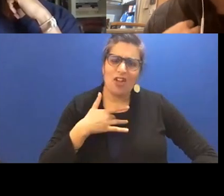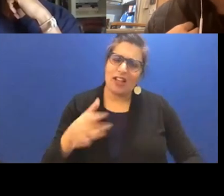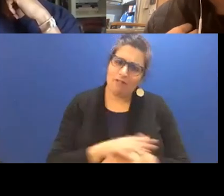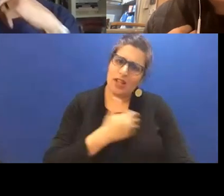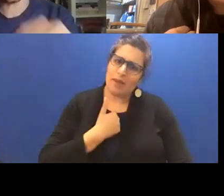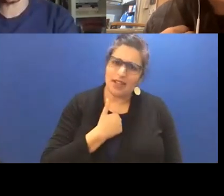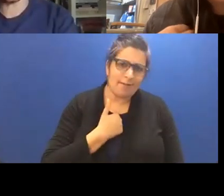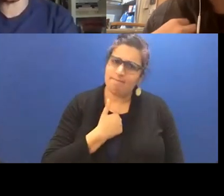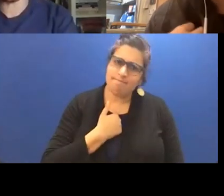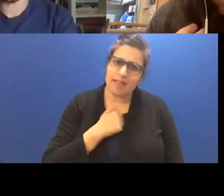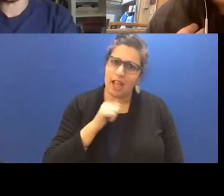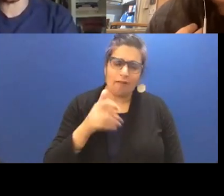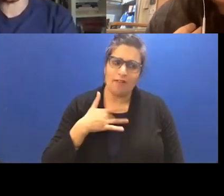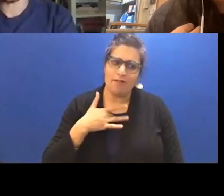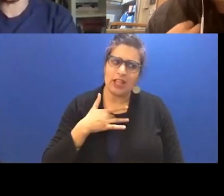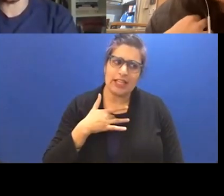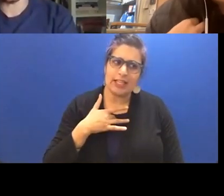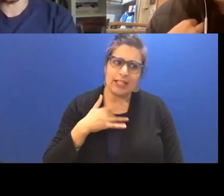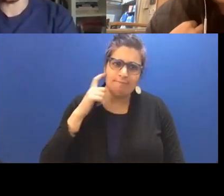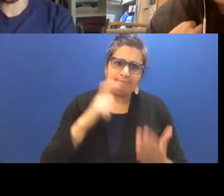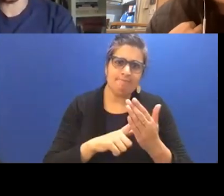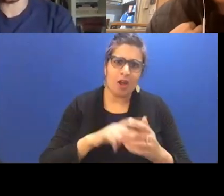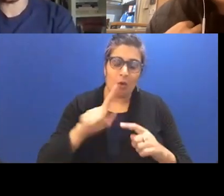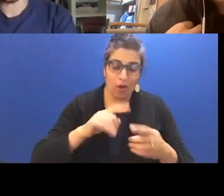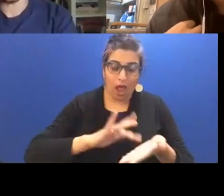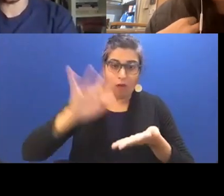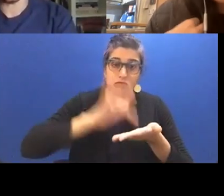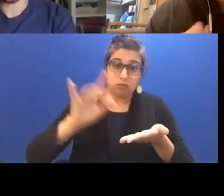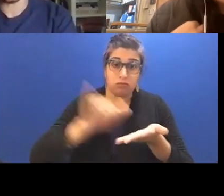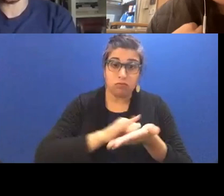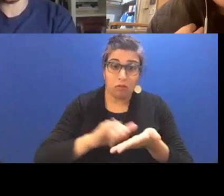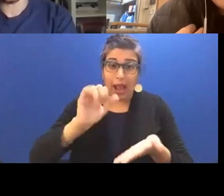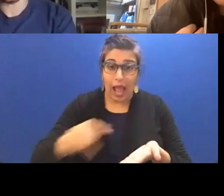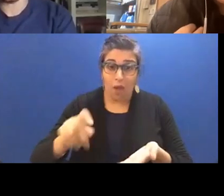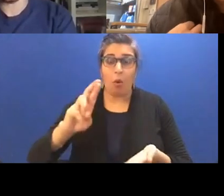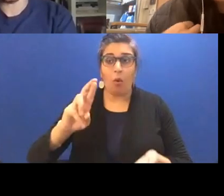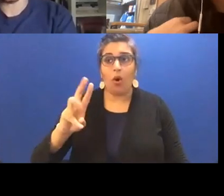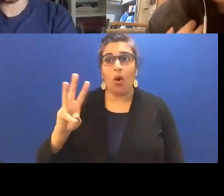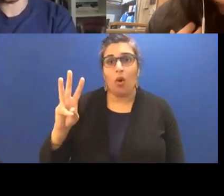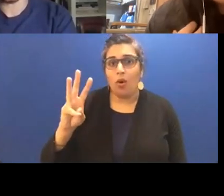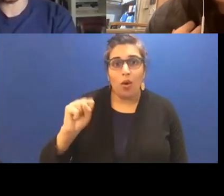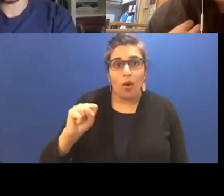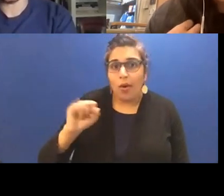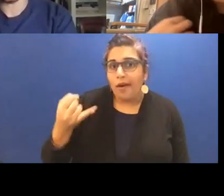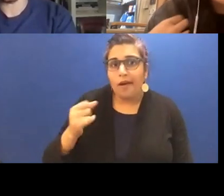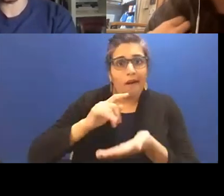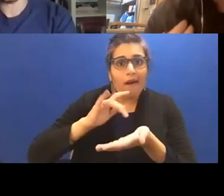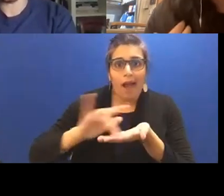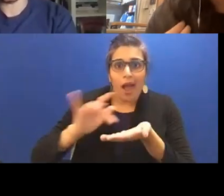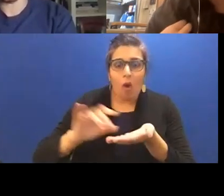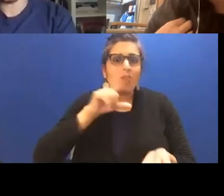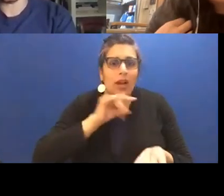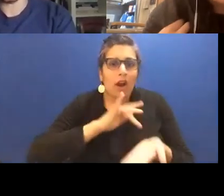I don't feel fully realized. I don't see myself when I scroll through the New York Times app or the Wall Street Journal app or any of these Twitter feeds.